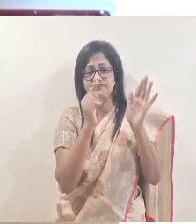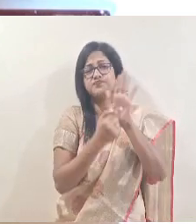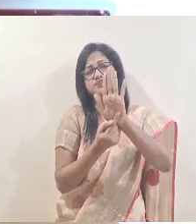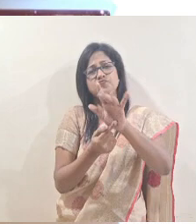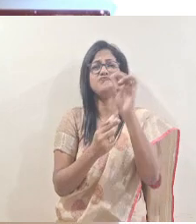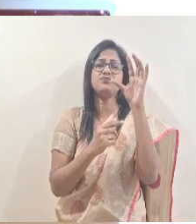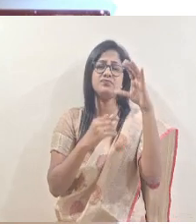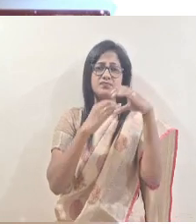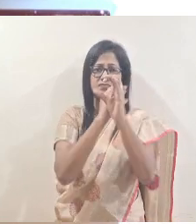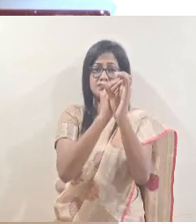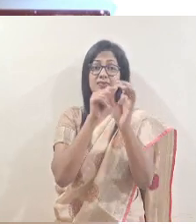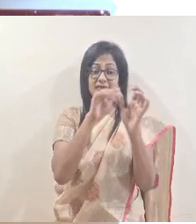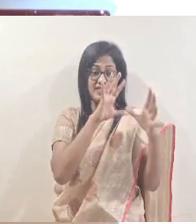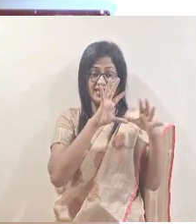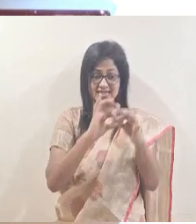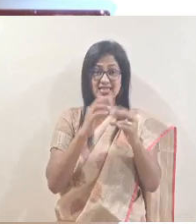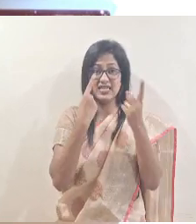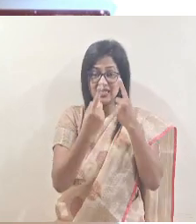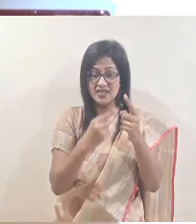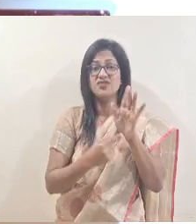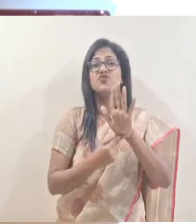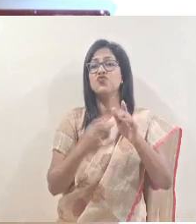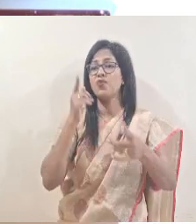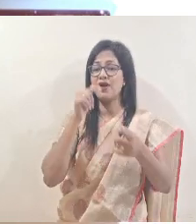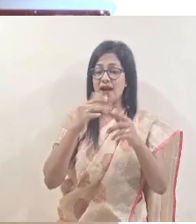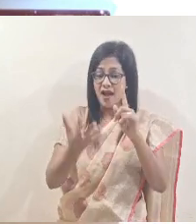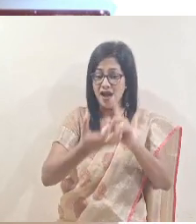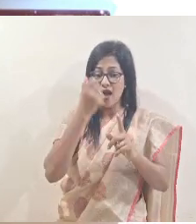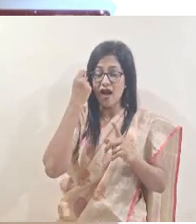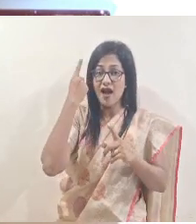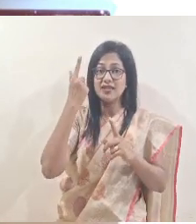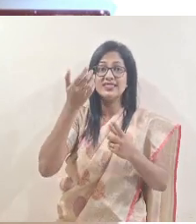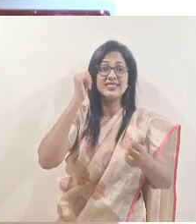Like we try to use this analysis to understand accident